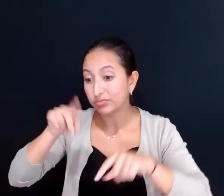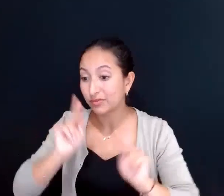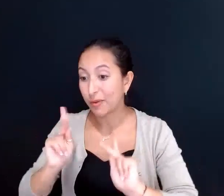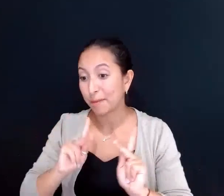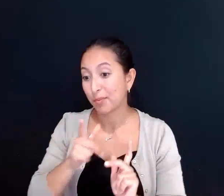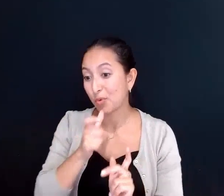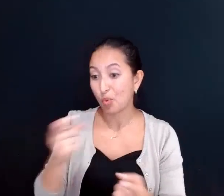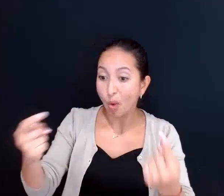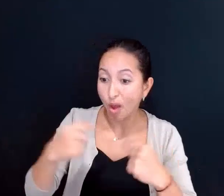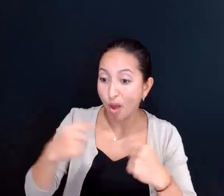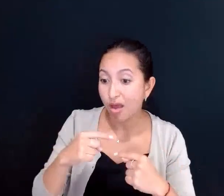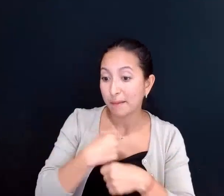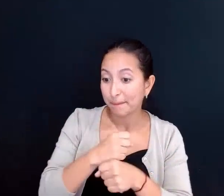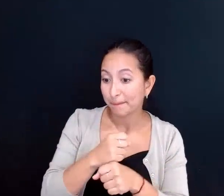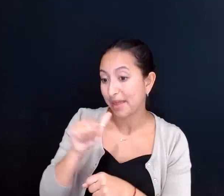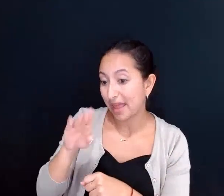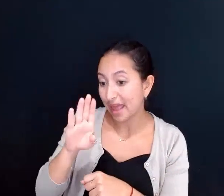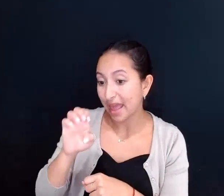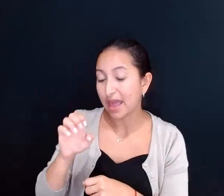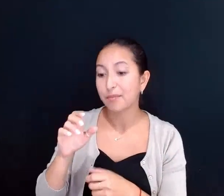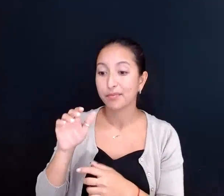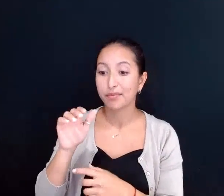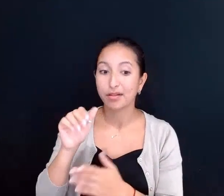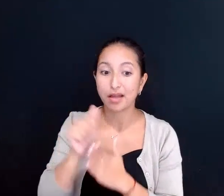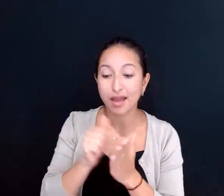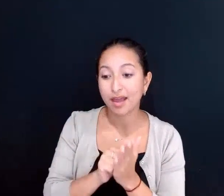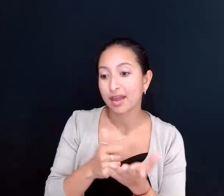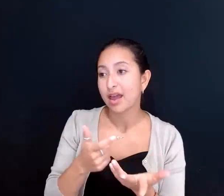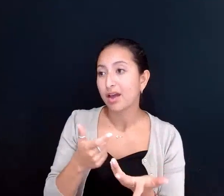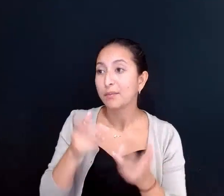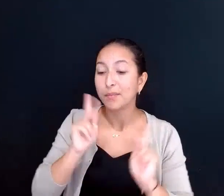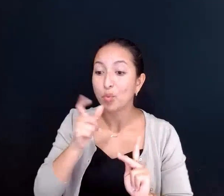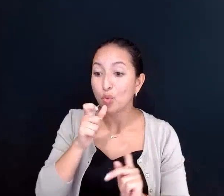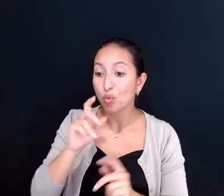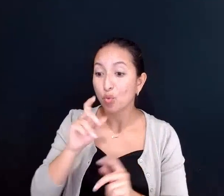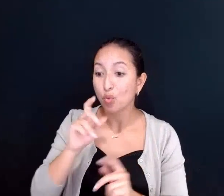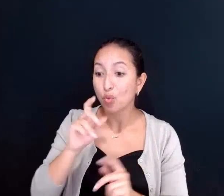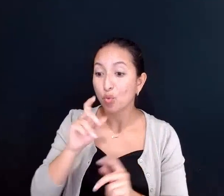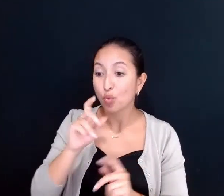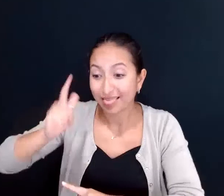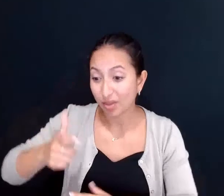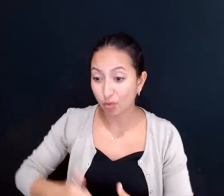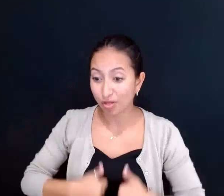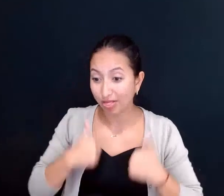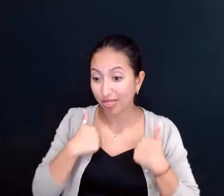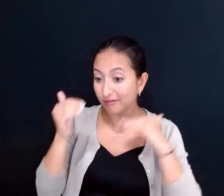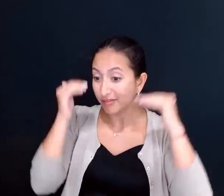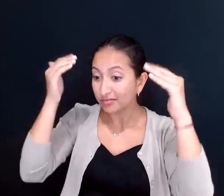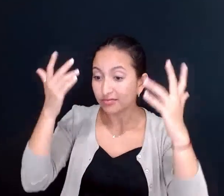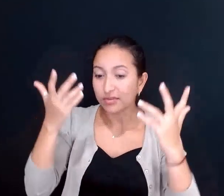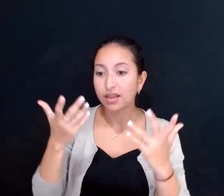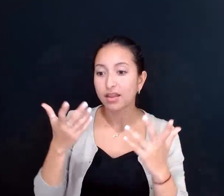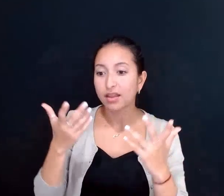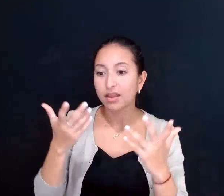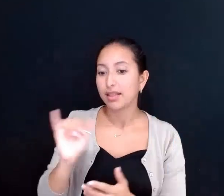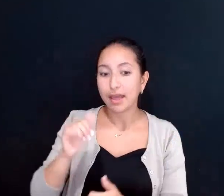So Yes, whether that yes. be multiple sclerosis or mental health diagnoses or Hmm. PTSD, or even some of our